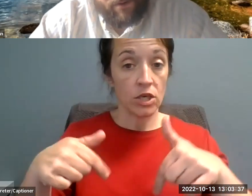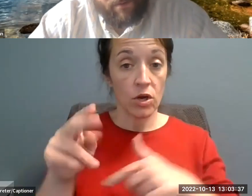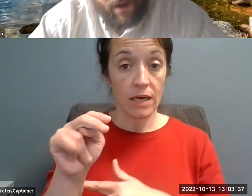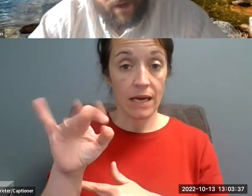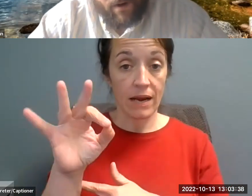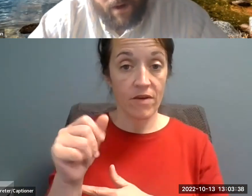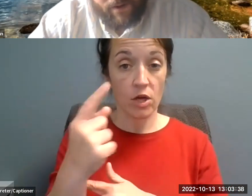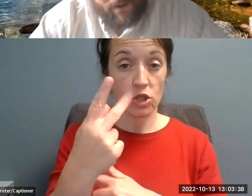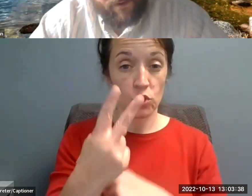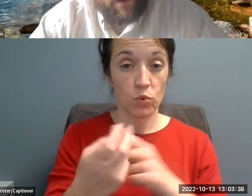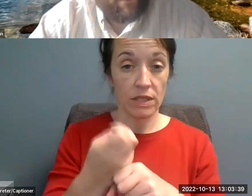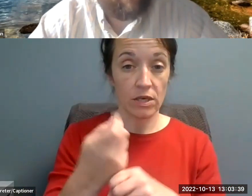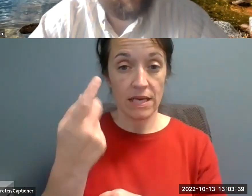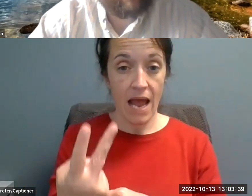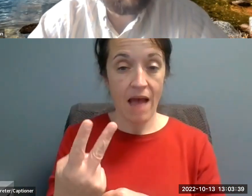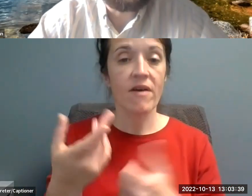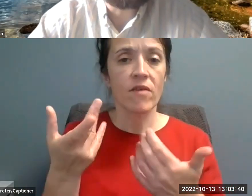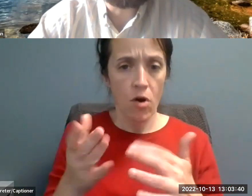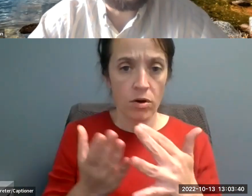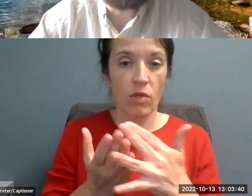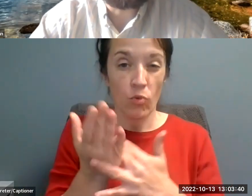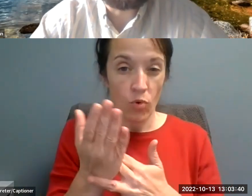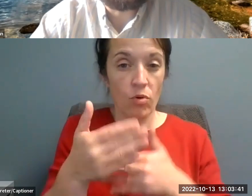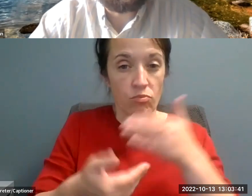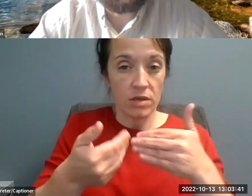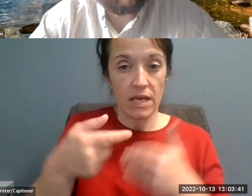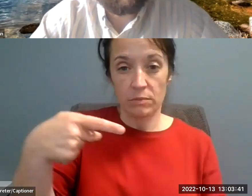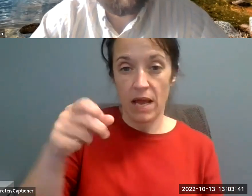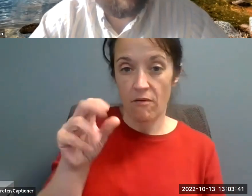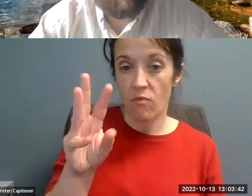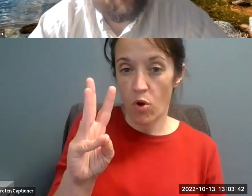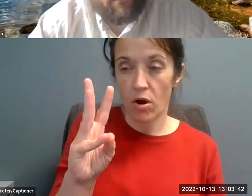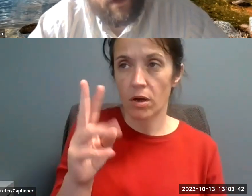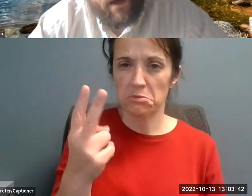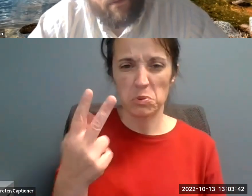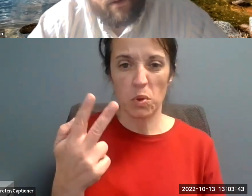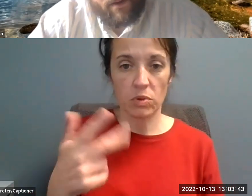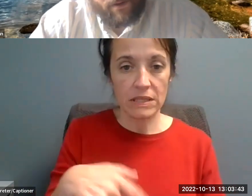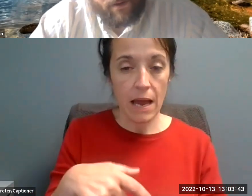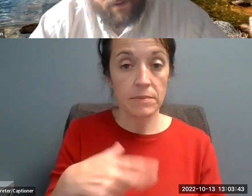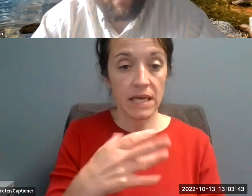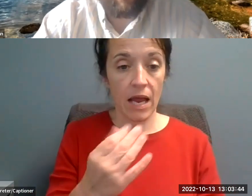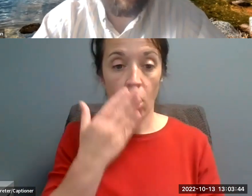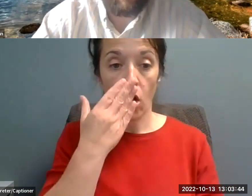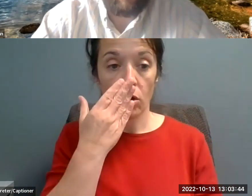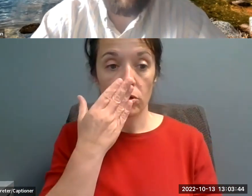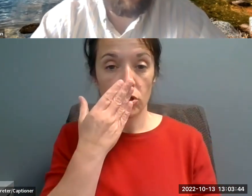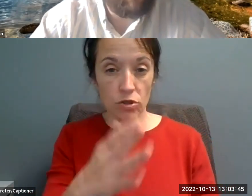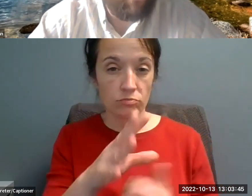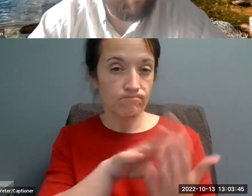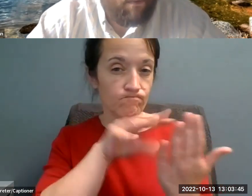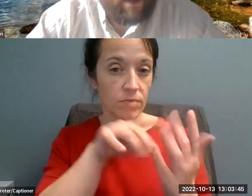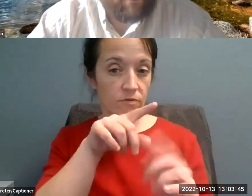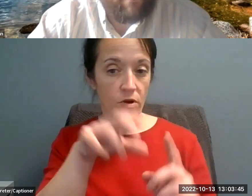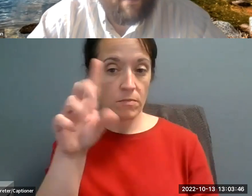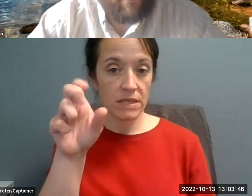been through the plan of work process a few times and have also seen some really good examples from Deb and some of the other folks